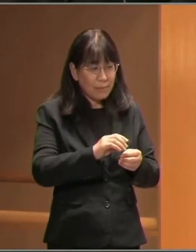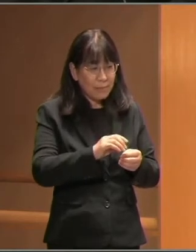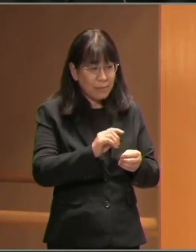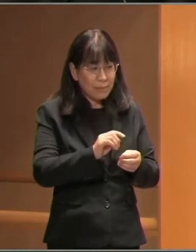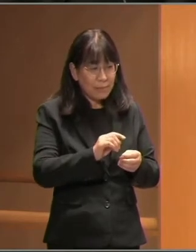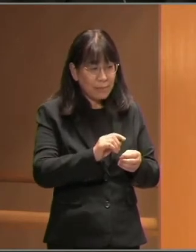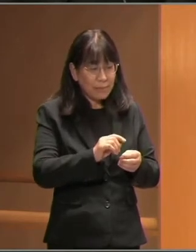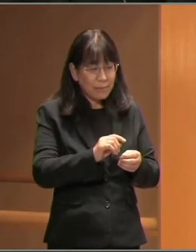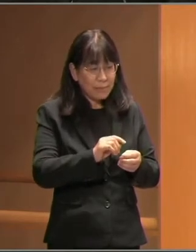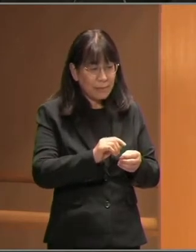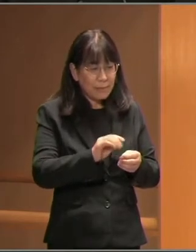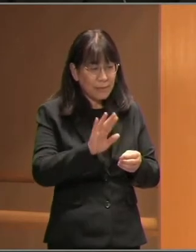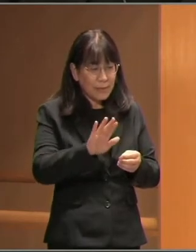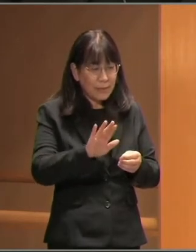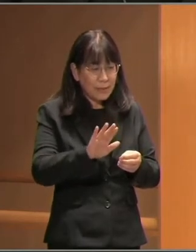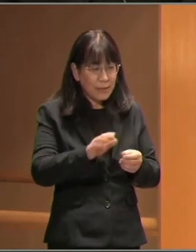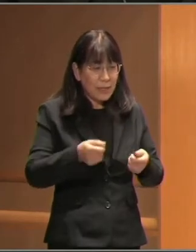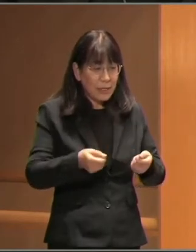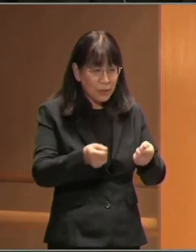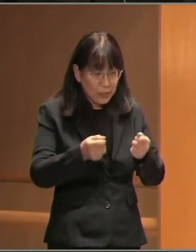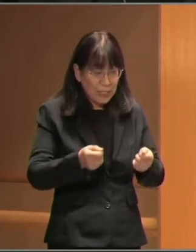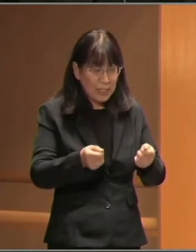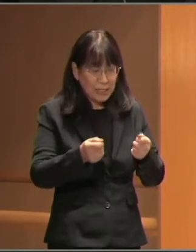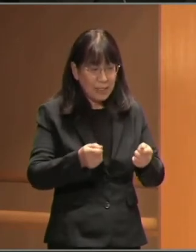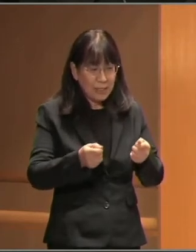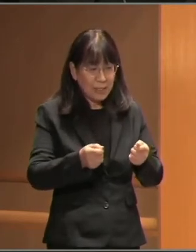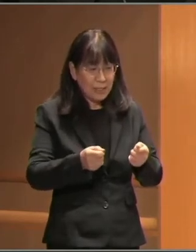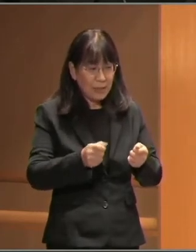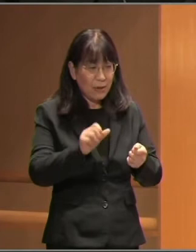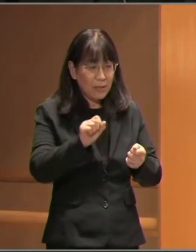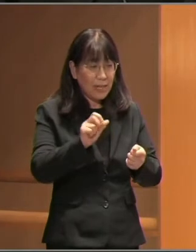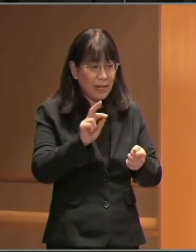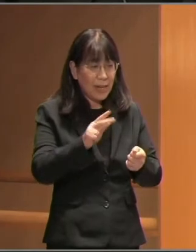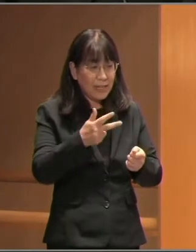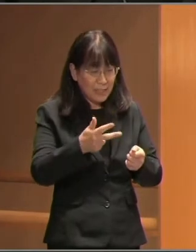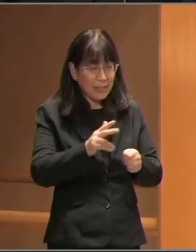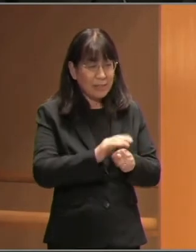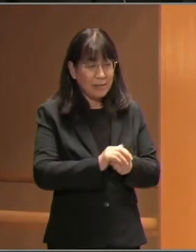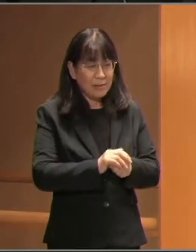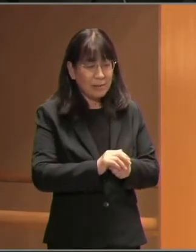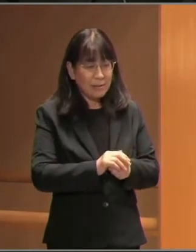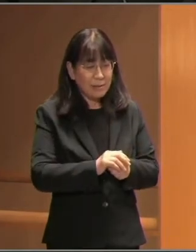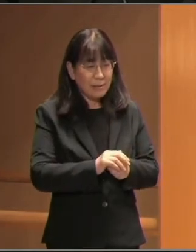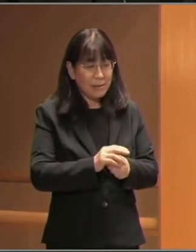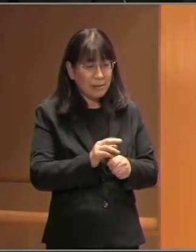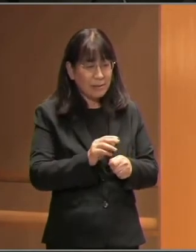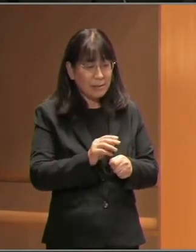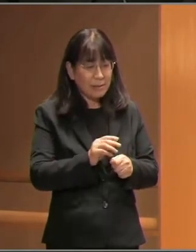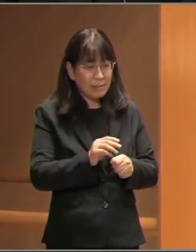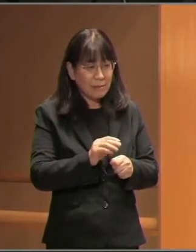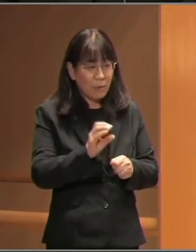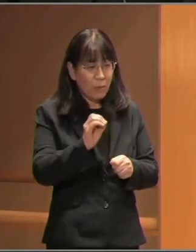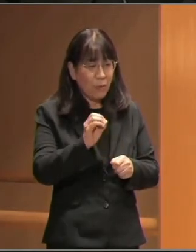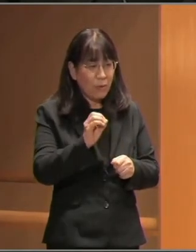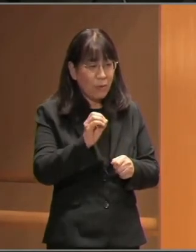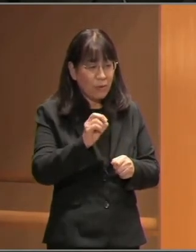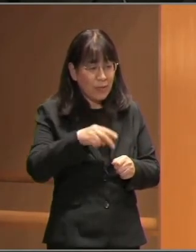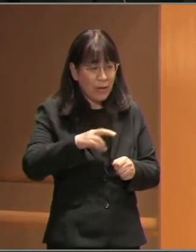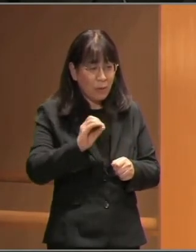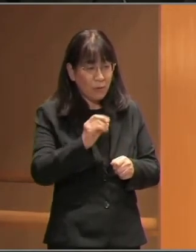Yuki-iro, Torinoko, Yubi, and also moving farther to the right side, you find